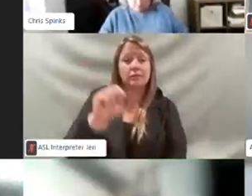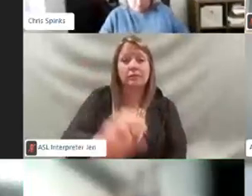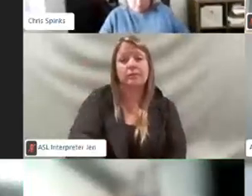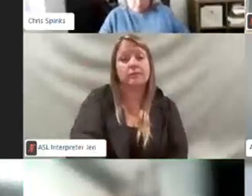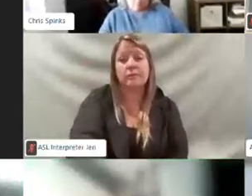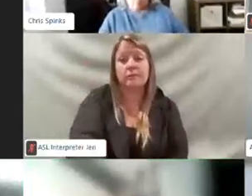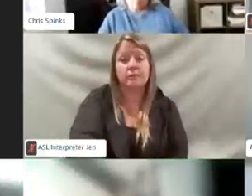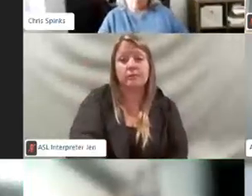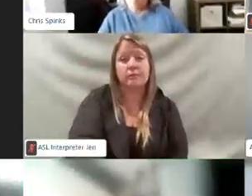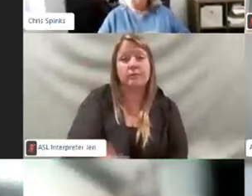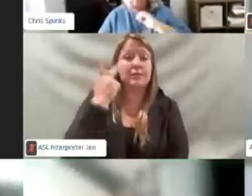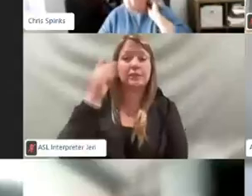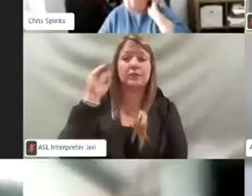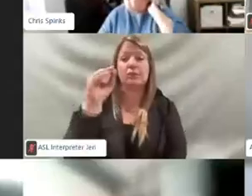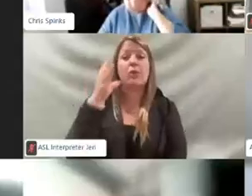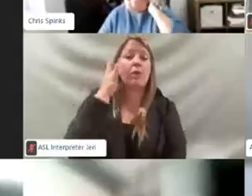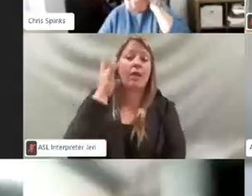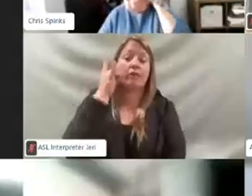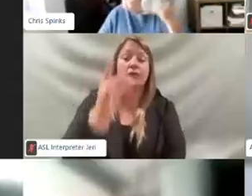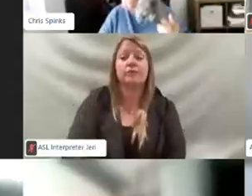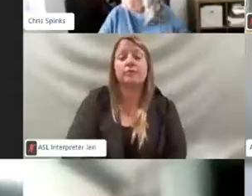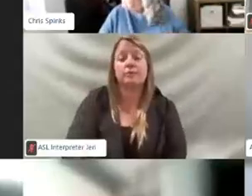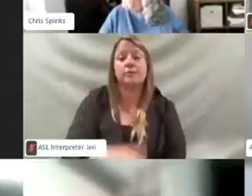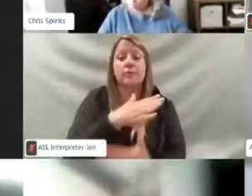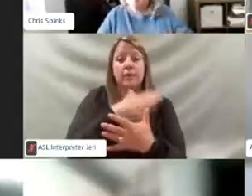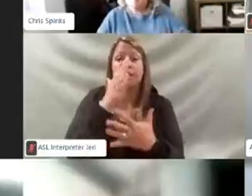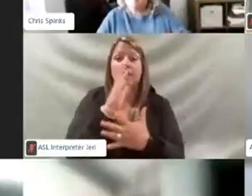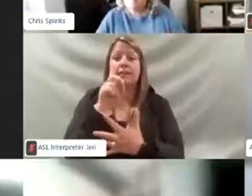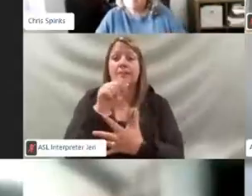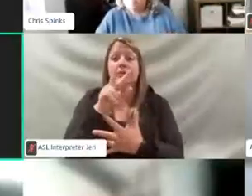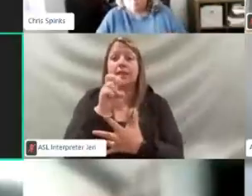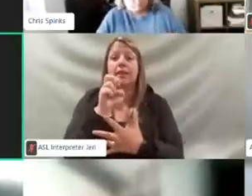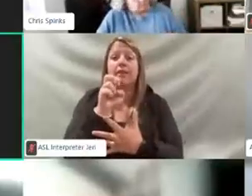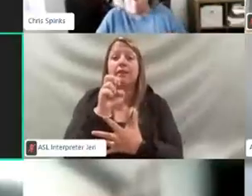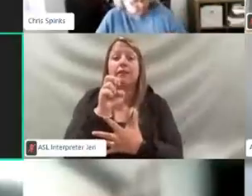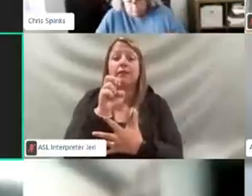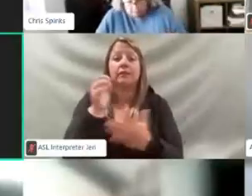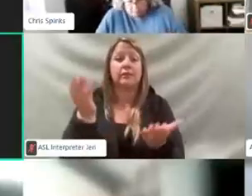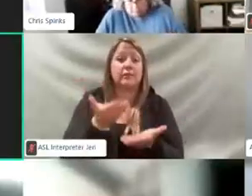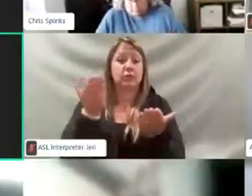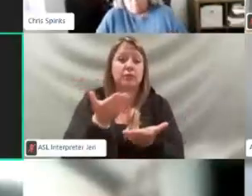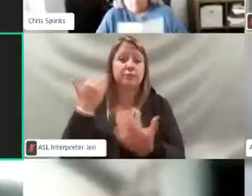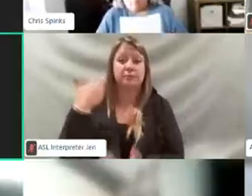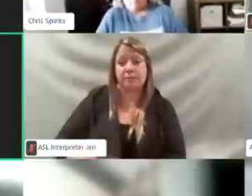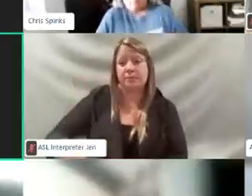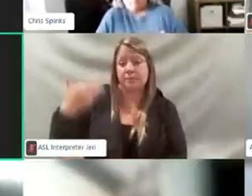I do not see Catherine. And Dave Schleppenbach. Dave is here.